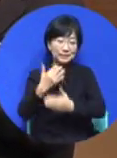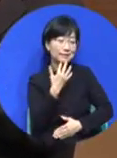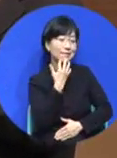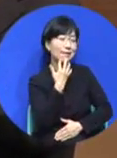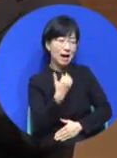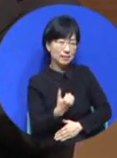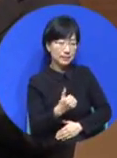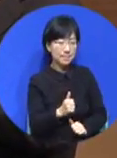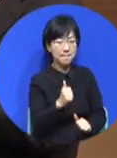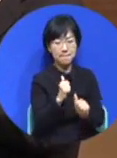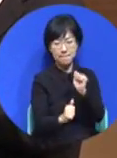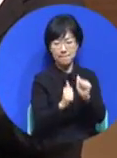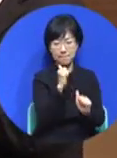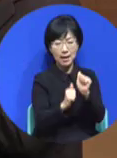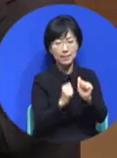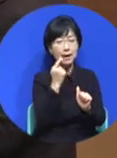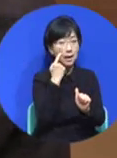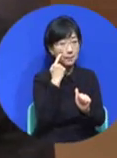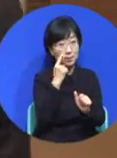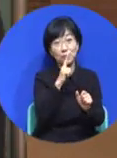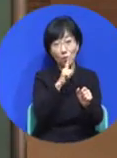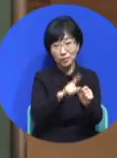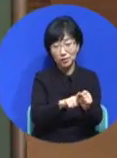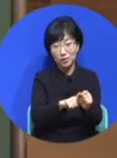It says God tested Abraham